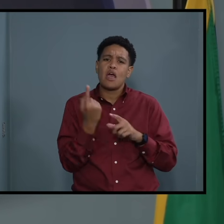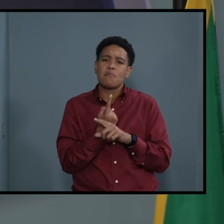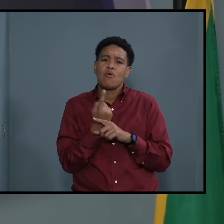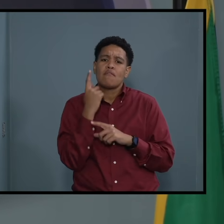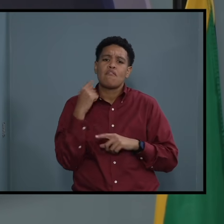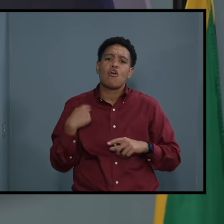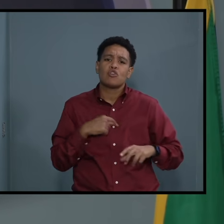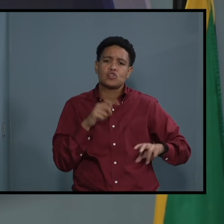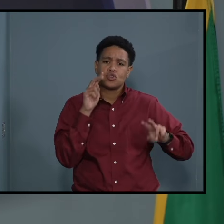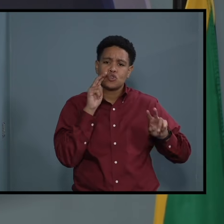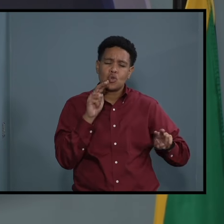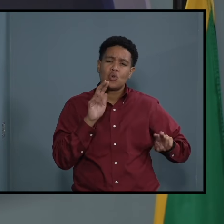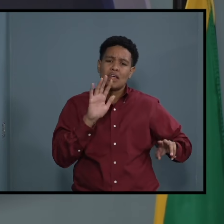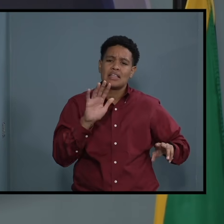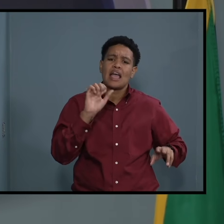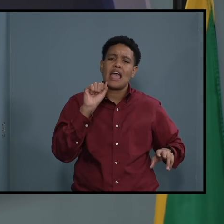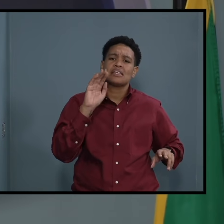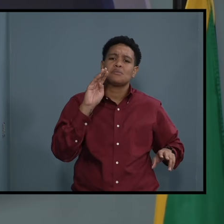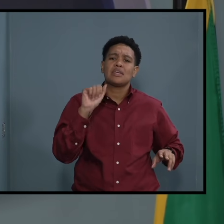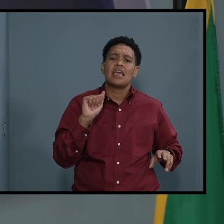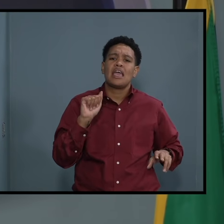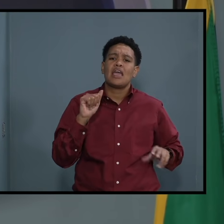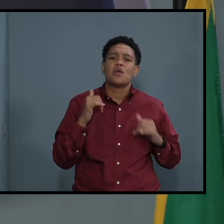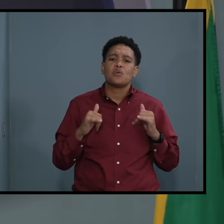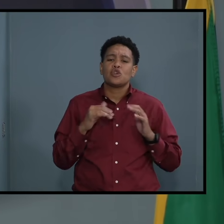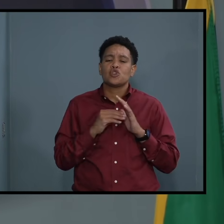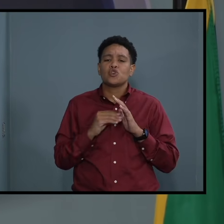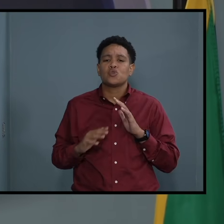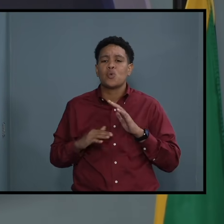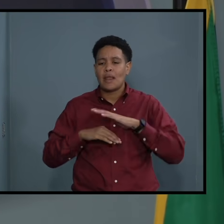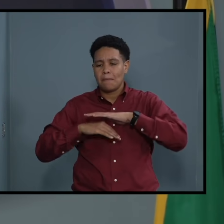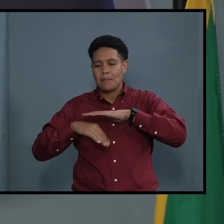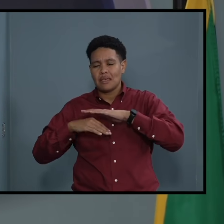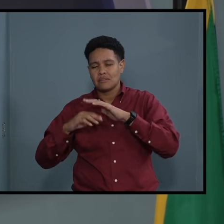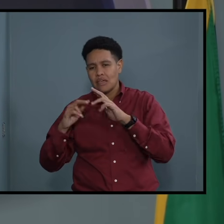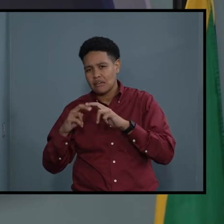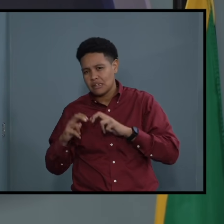for us to look at their SBAs, which is the student assessment